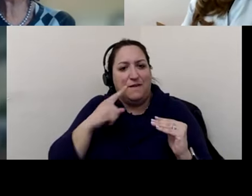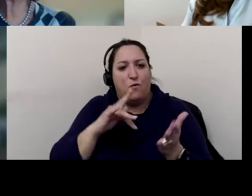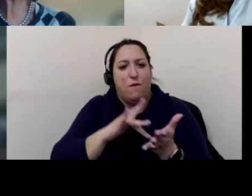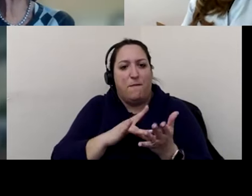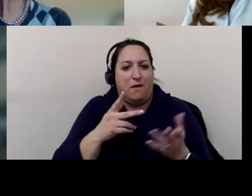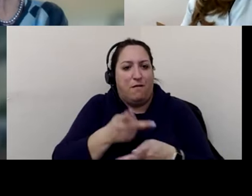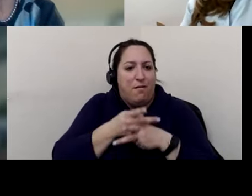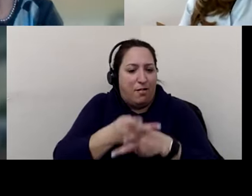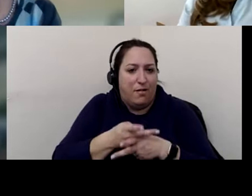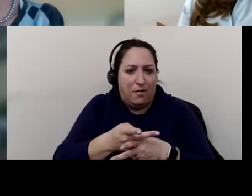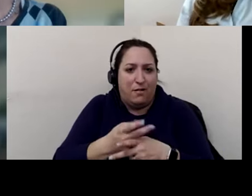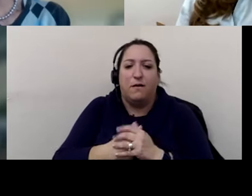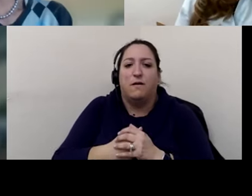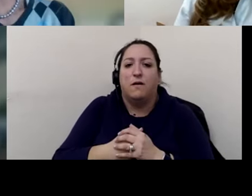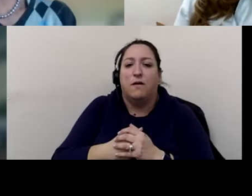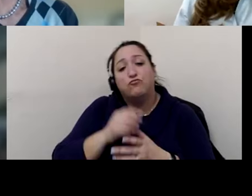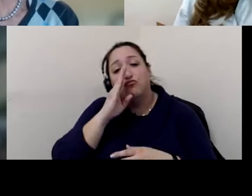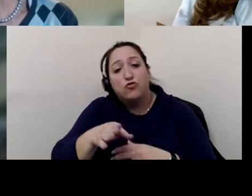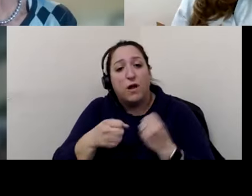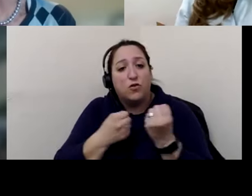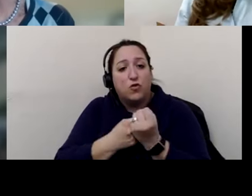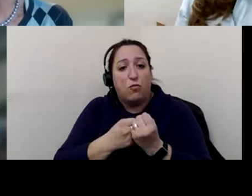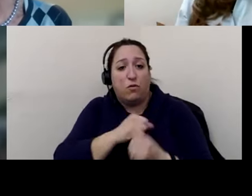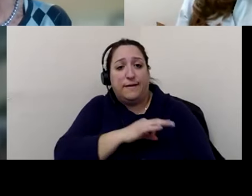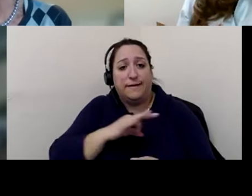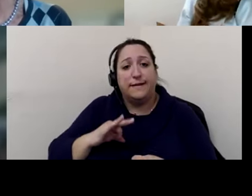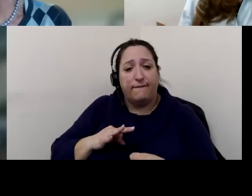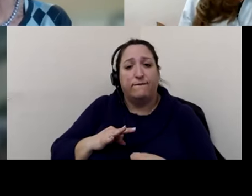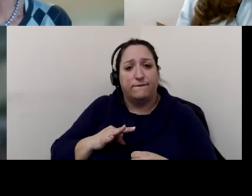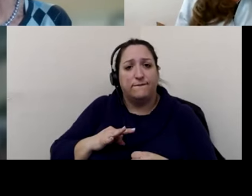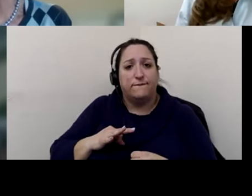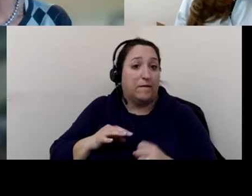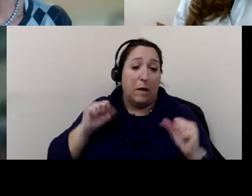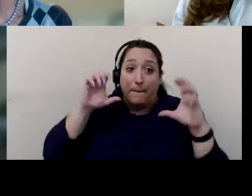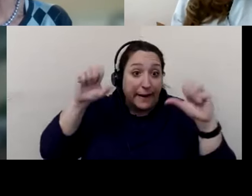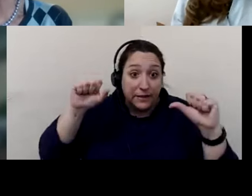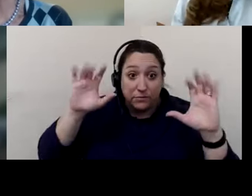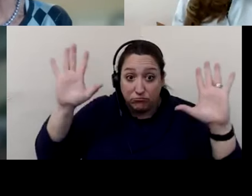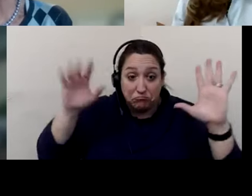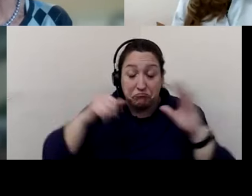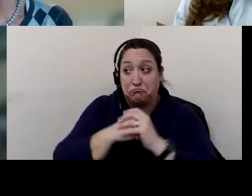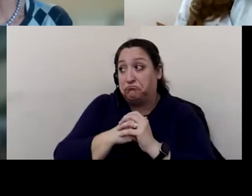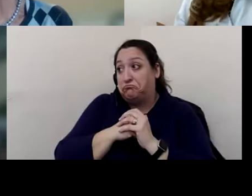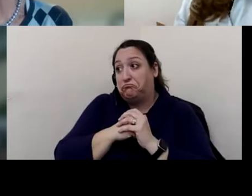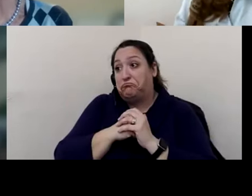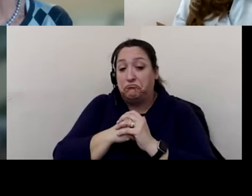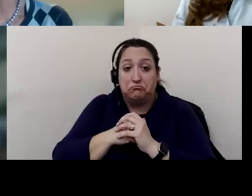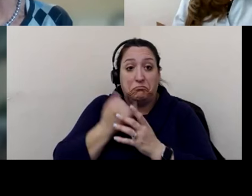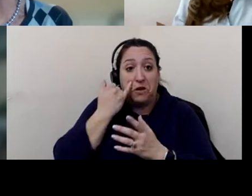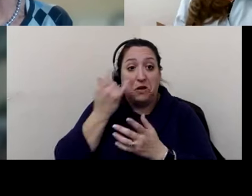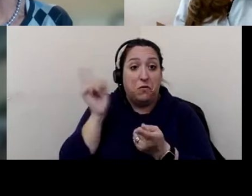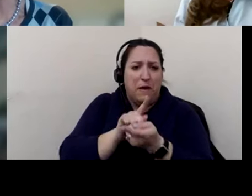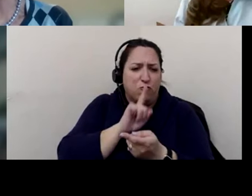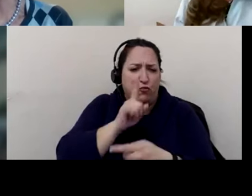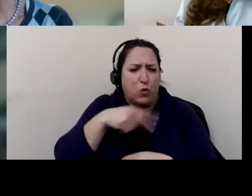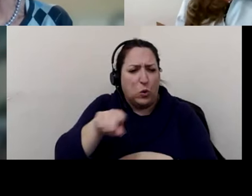care. The direct support staff, who are amazing, if you have met, and I'm sure